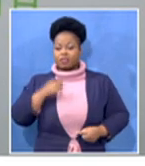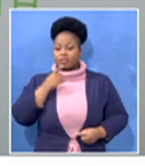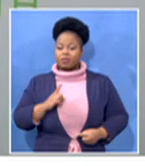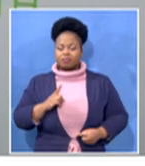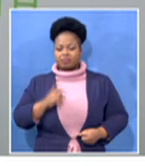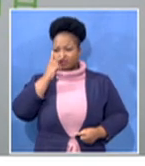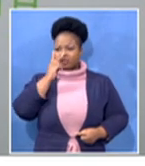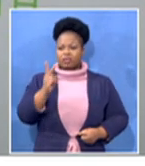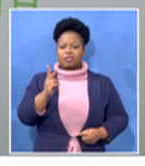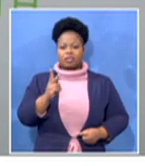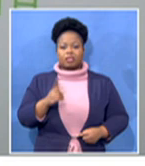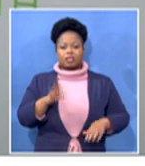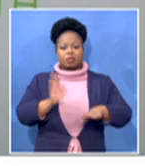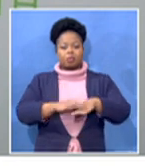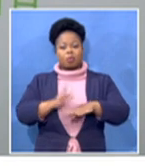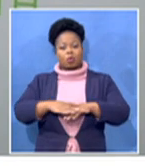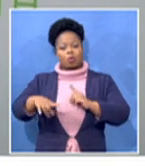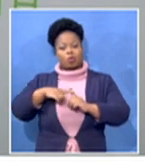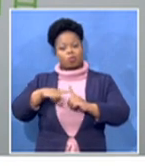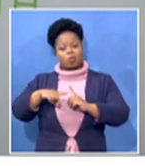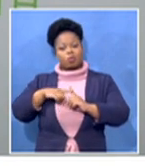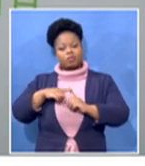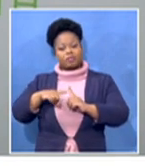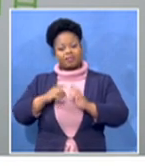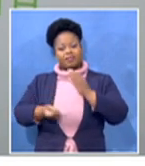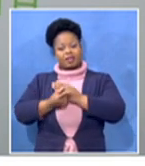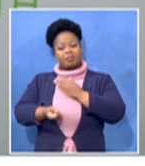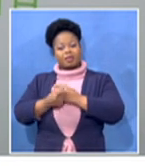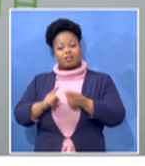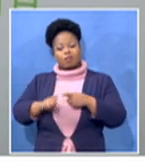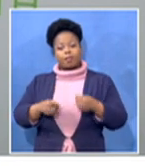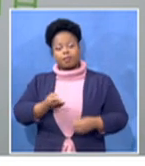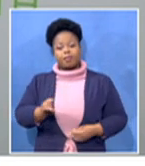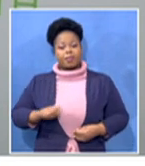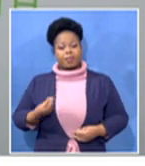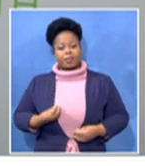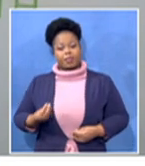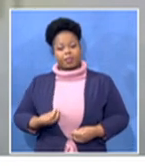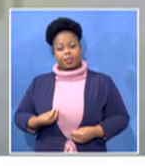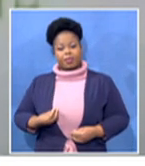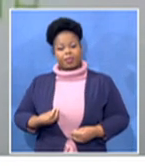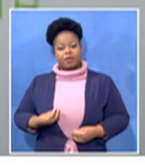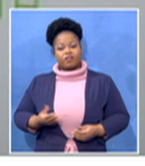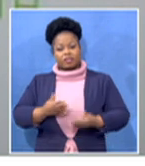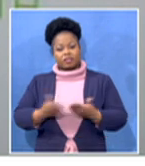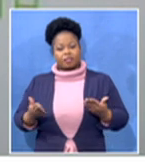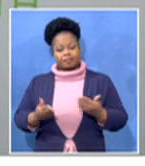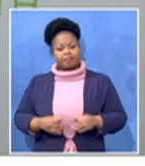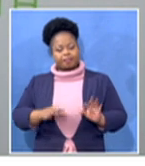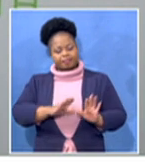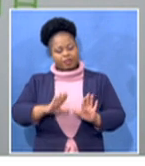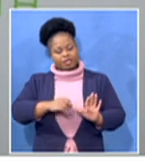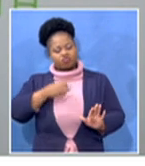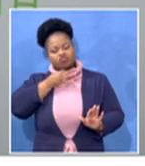big positive test results from our younger, less risky demographic in terms of the effects of